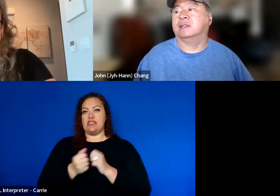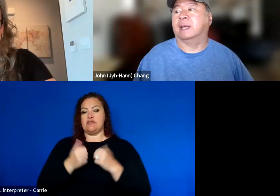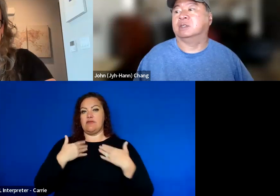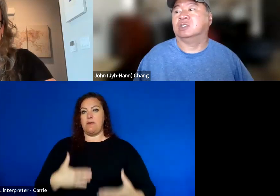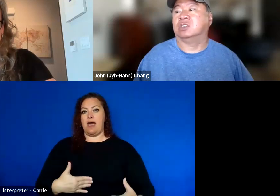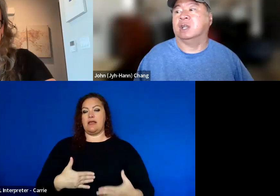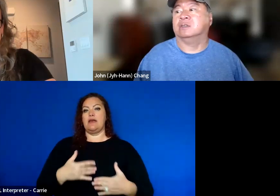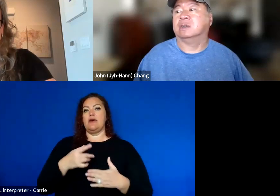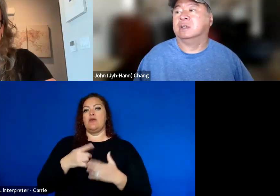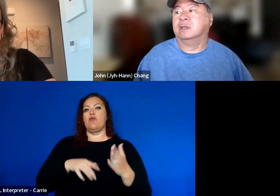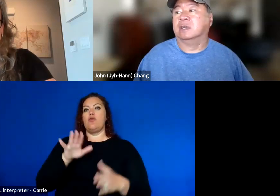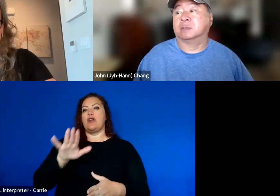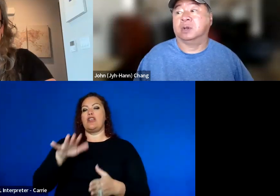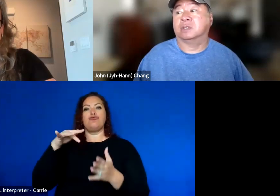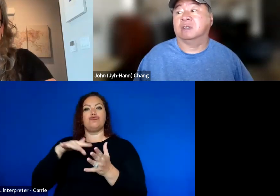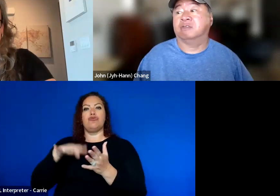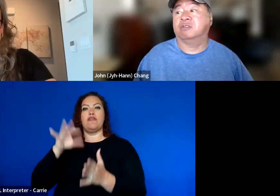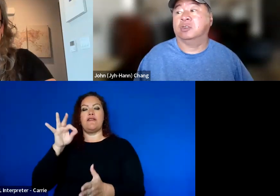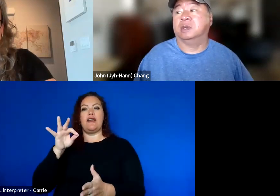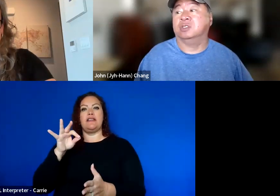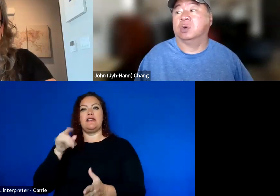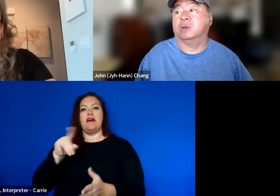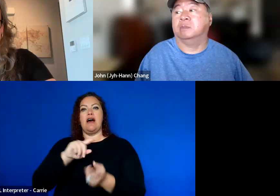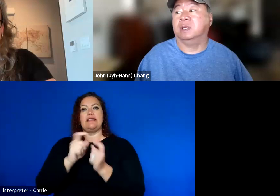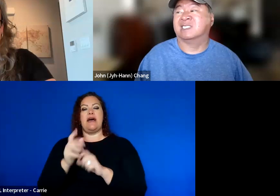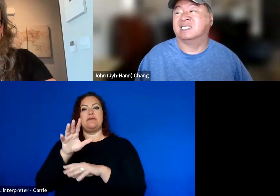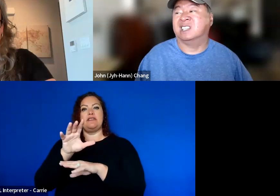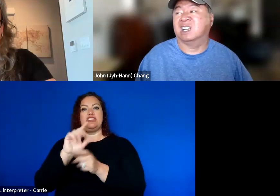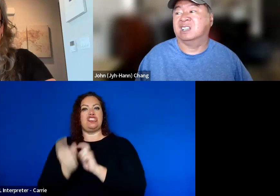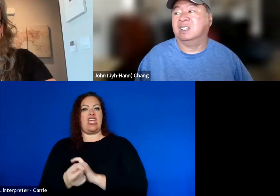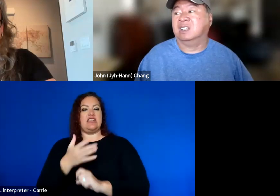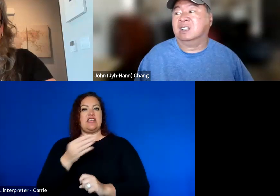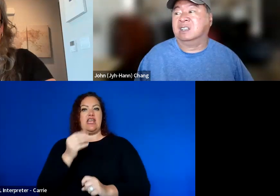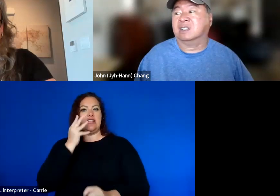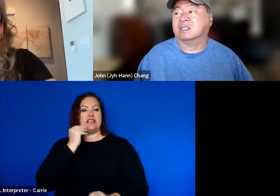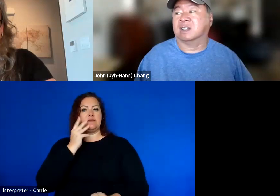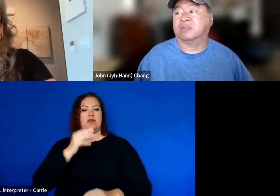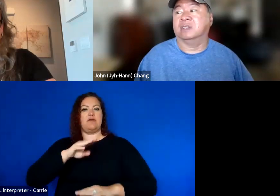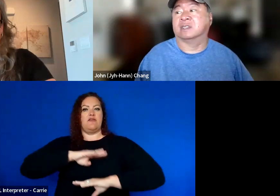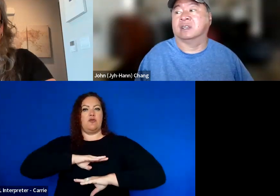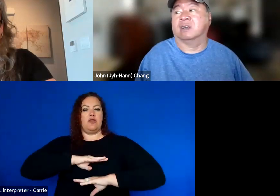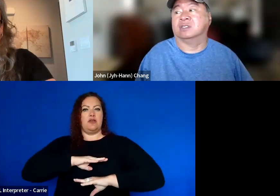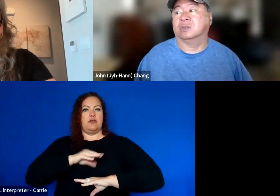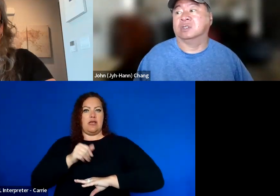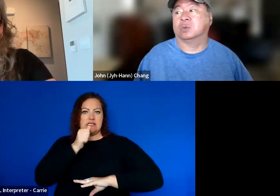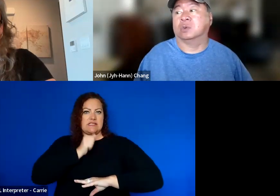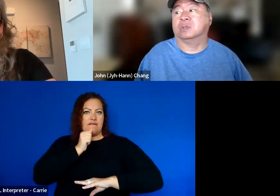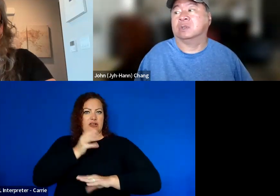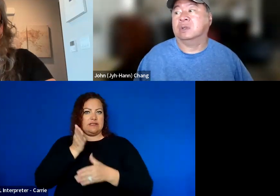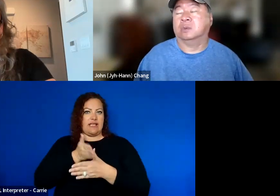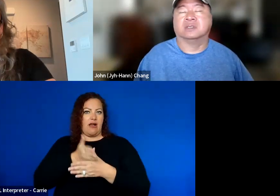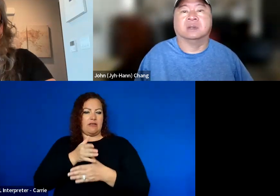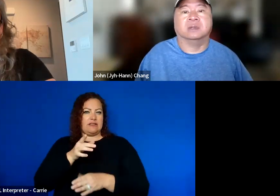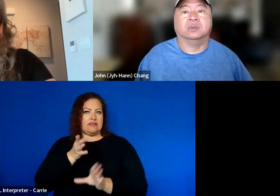in adapting to change, experiencing the fulfillment and joy of being stuck, suffering psychological